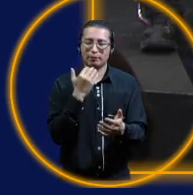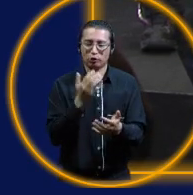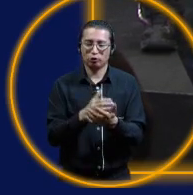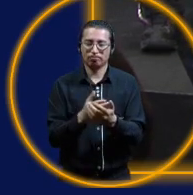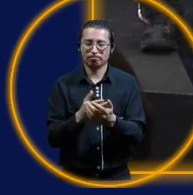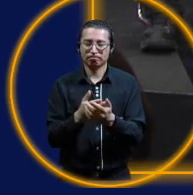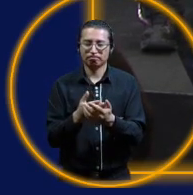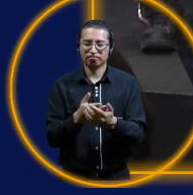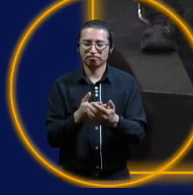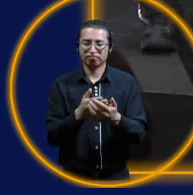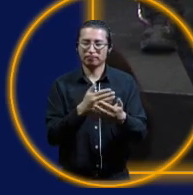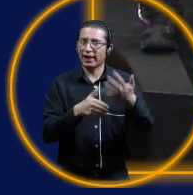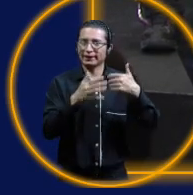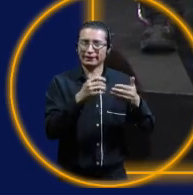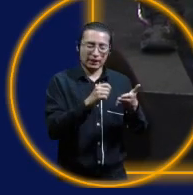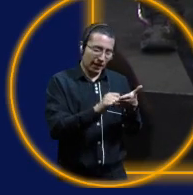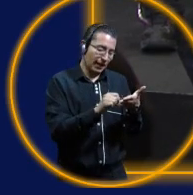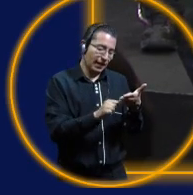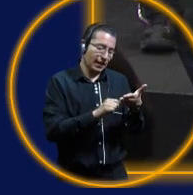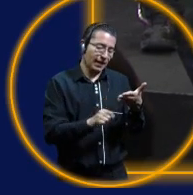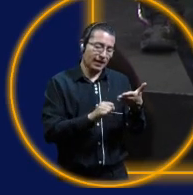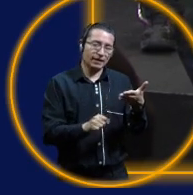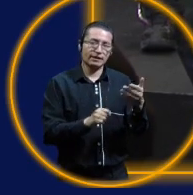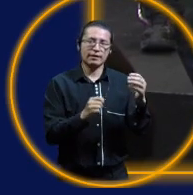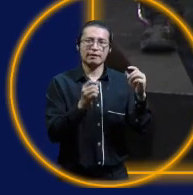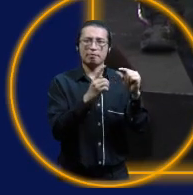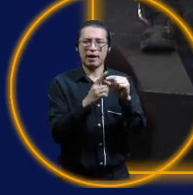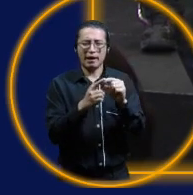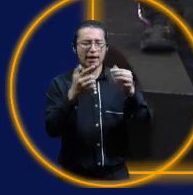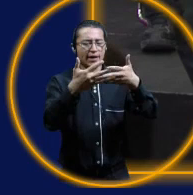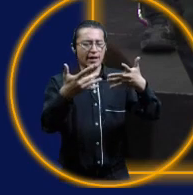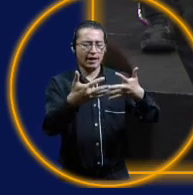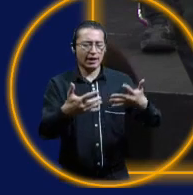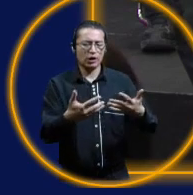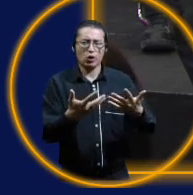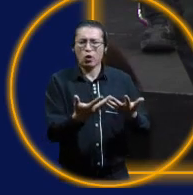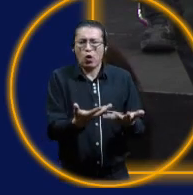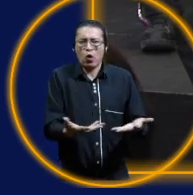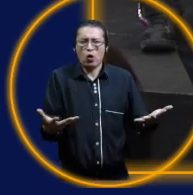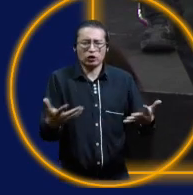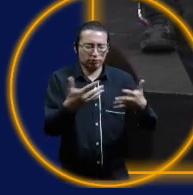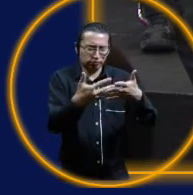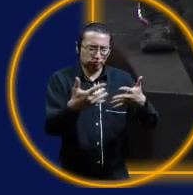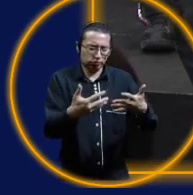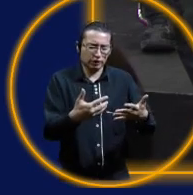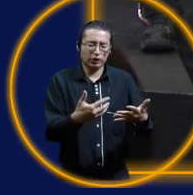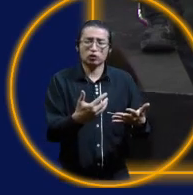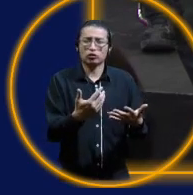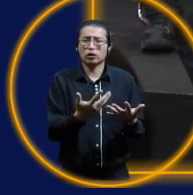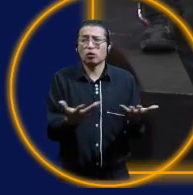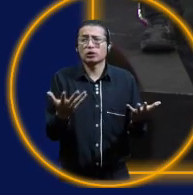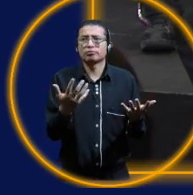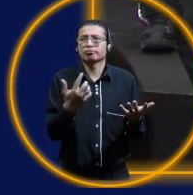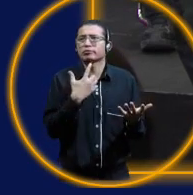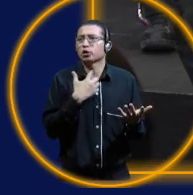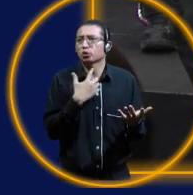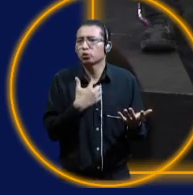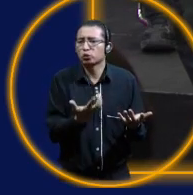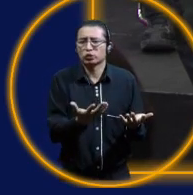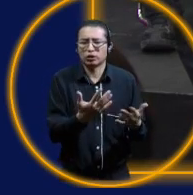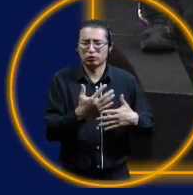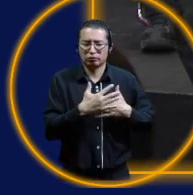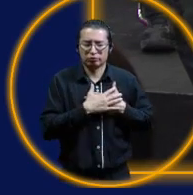so much. It's just a gut feeling that we get when we like something, and you should trust that.